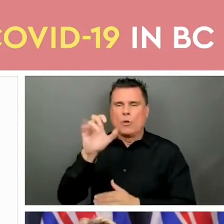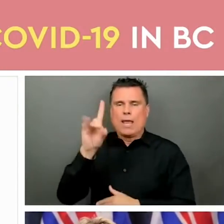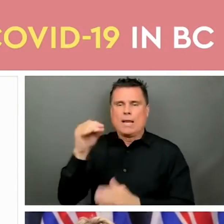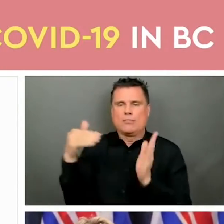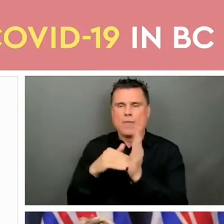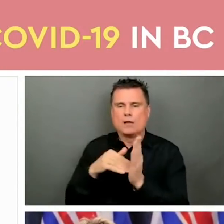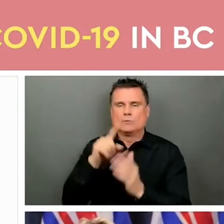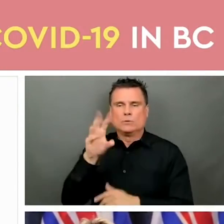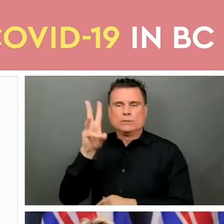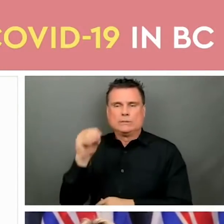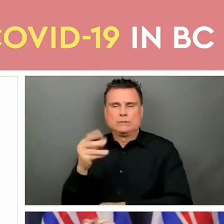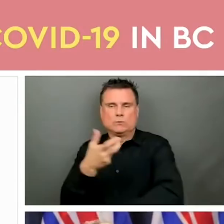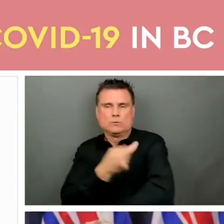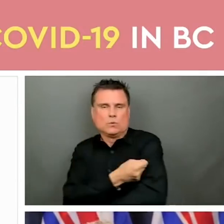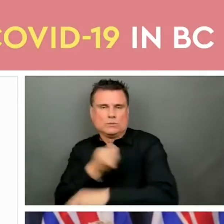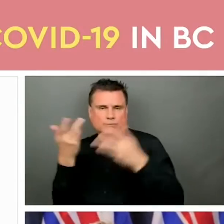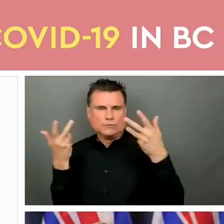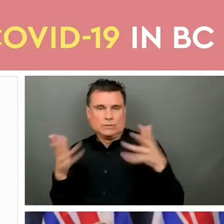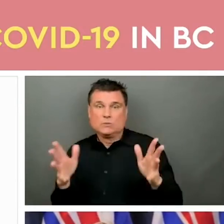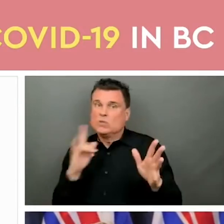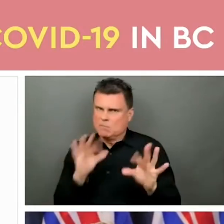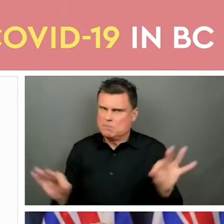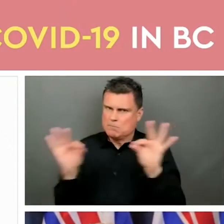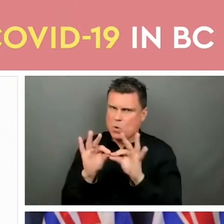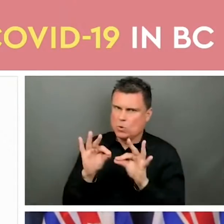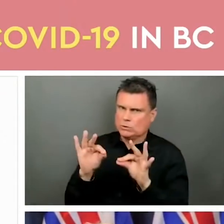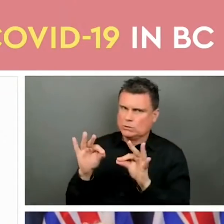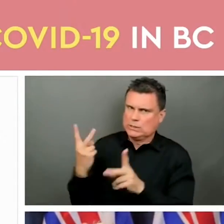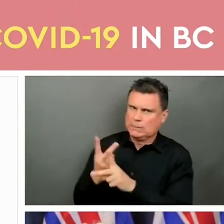strategy to get us through for the next few months.